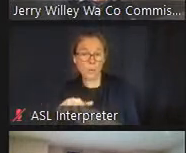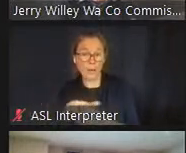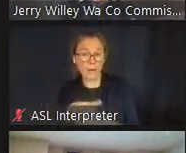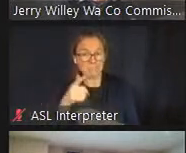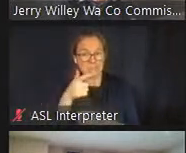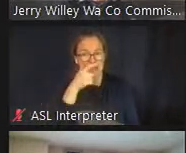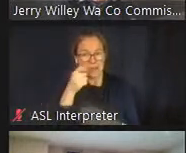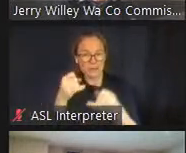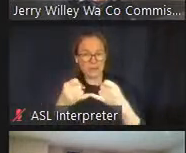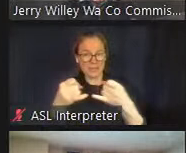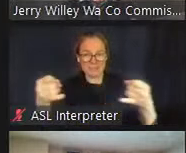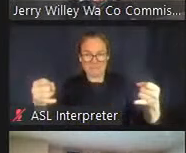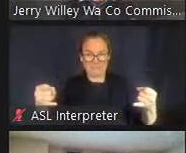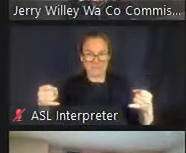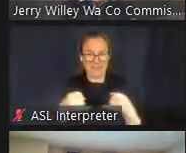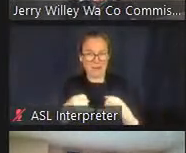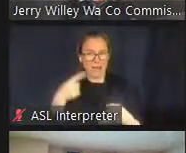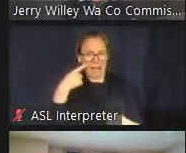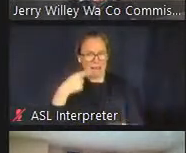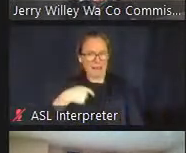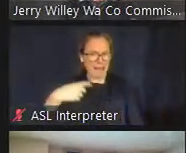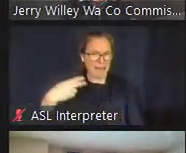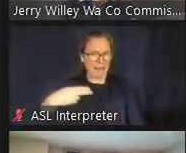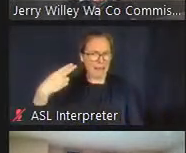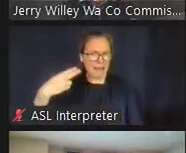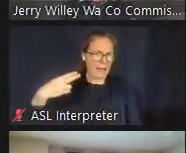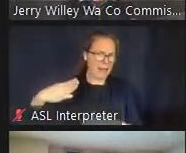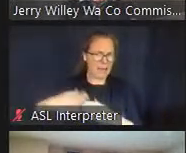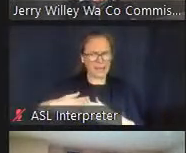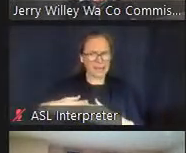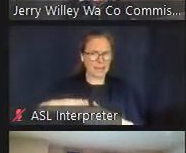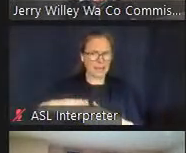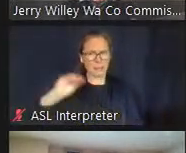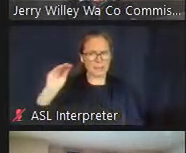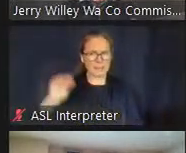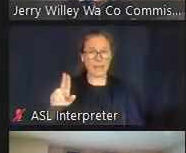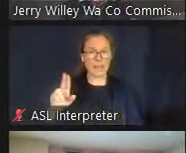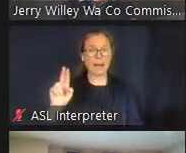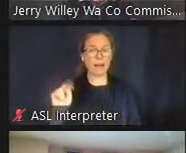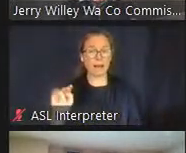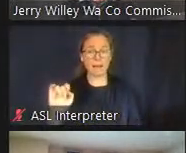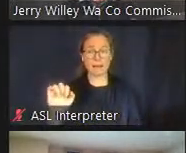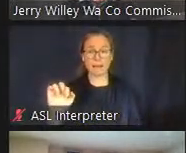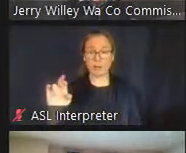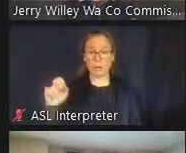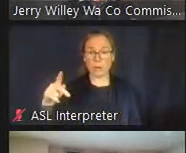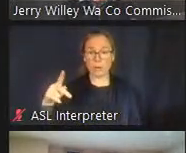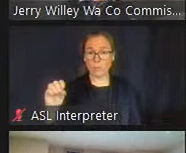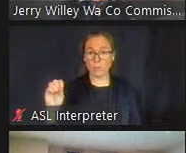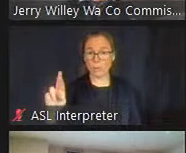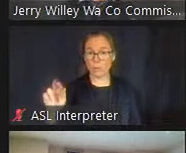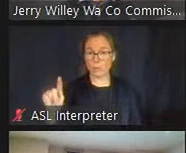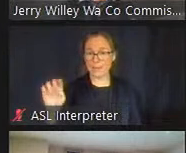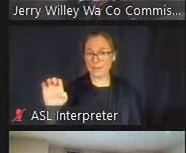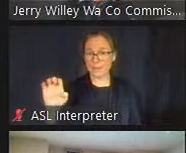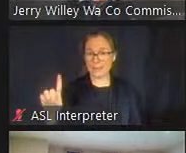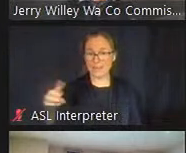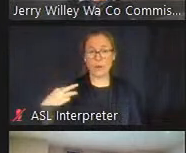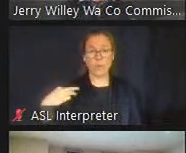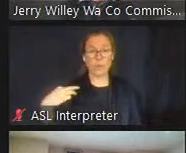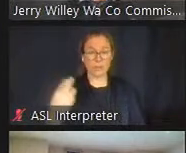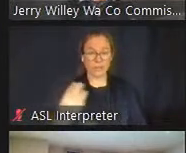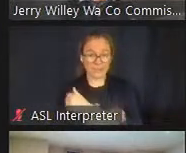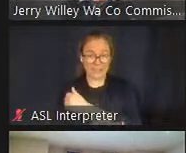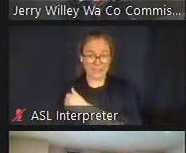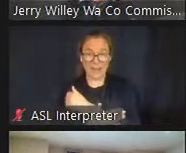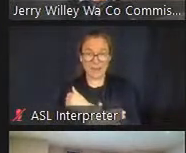I believe I have the highest percentage of unincorporated Washington County in my district. So anyway, with that,